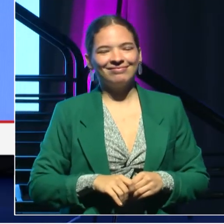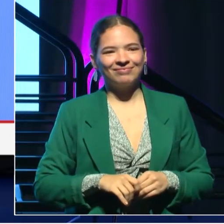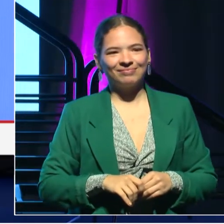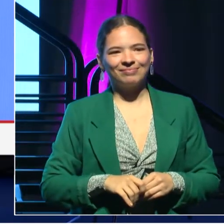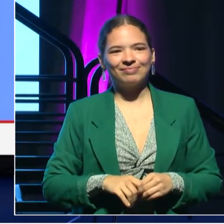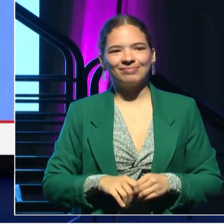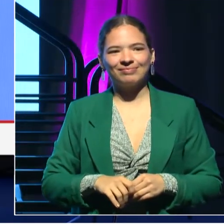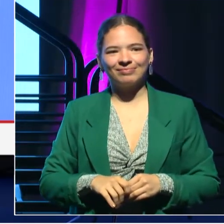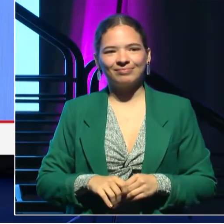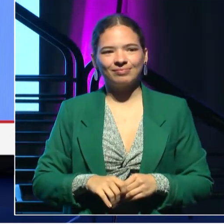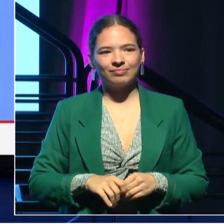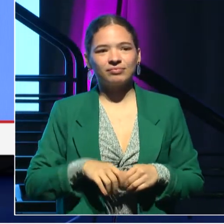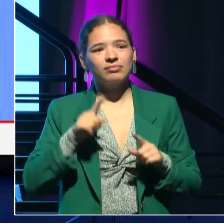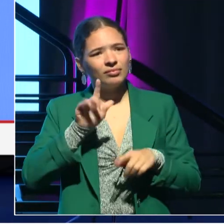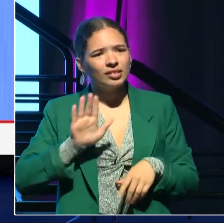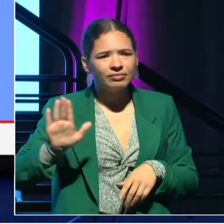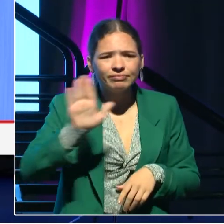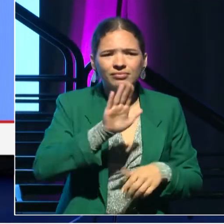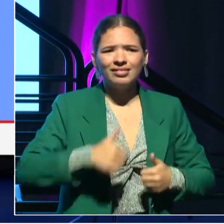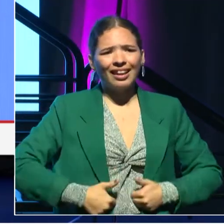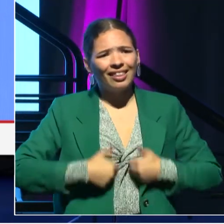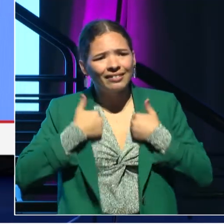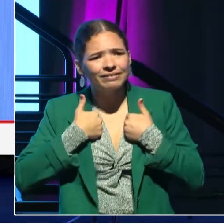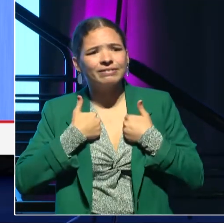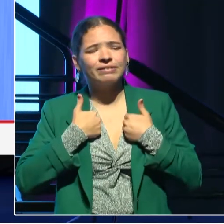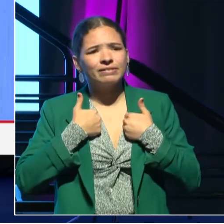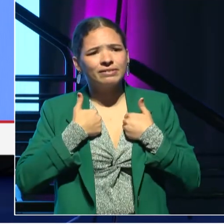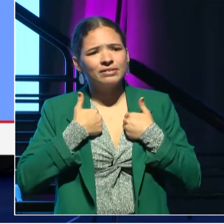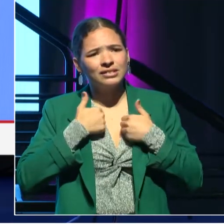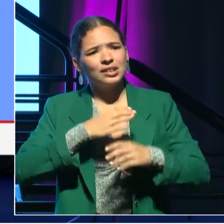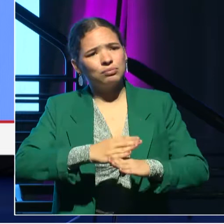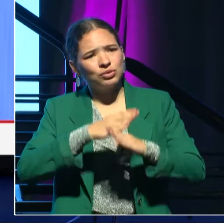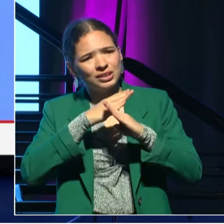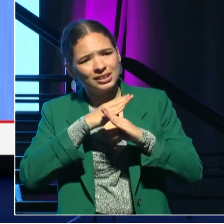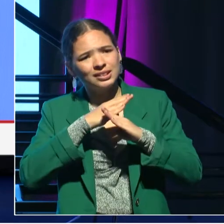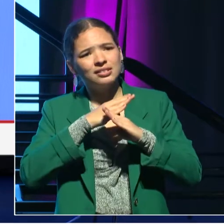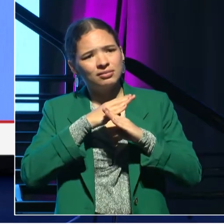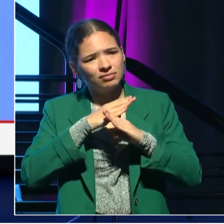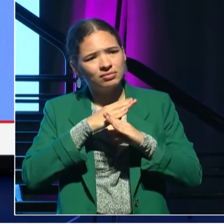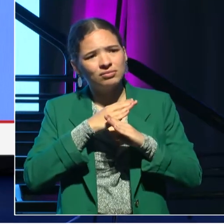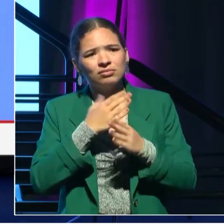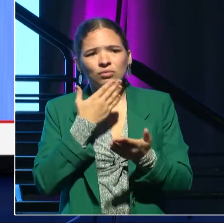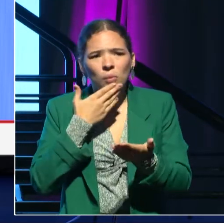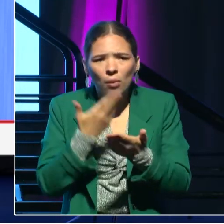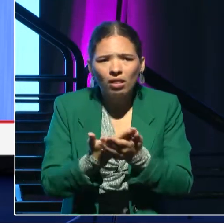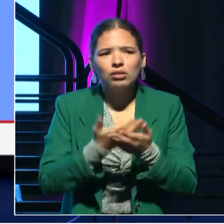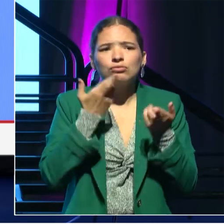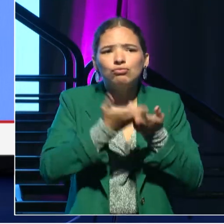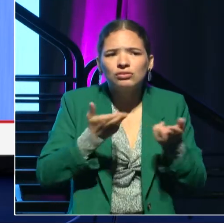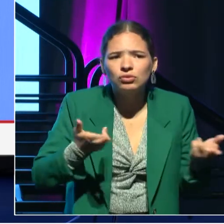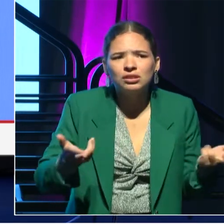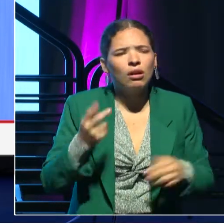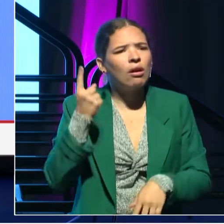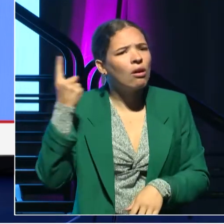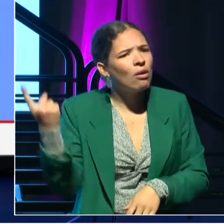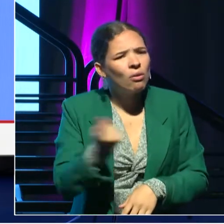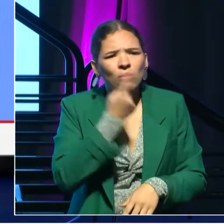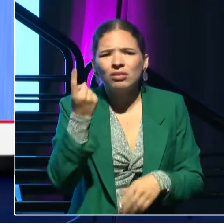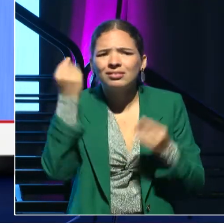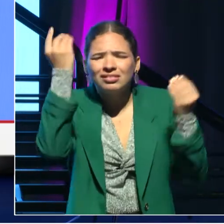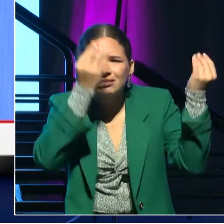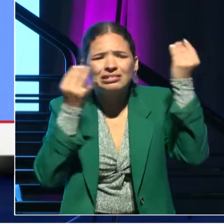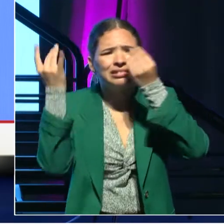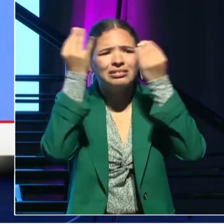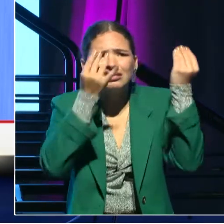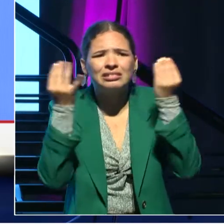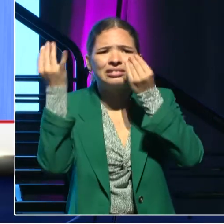Ensuring that their lives are centered, are protected, are well-resourced, are always on my to-do list. And as I look